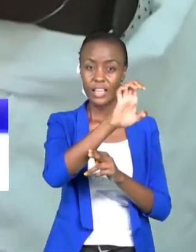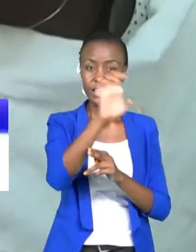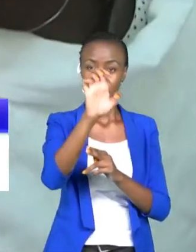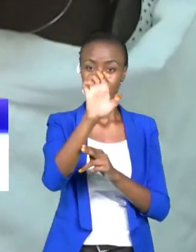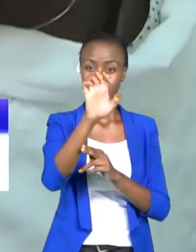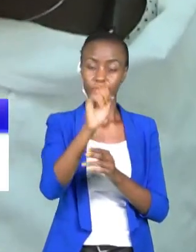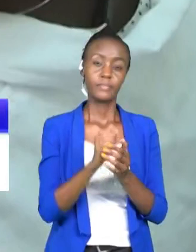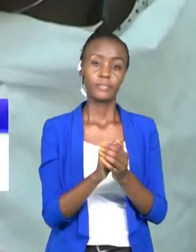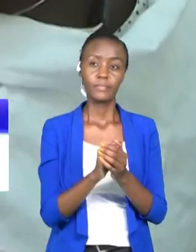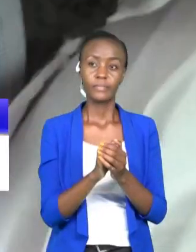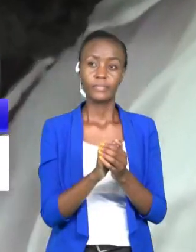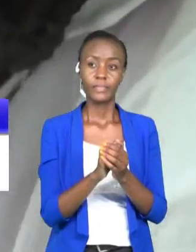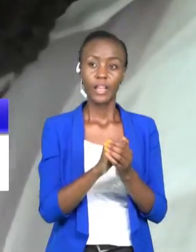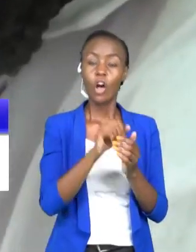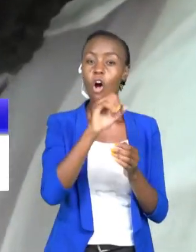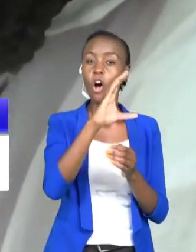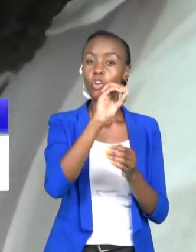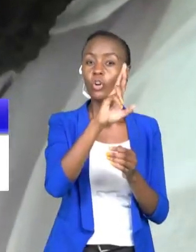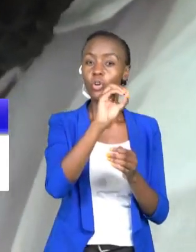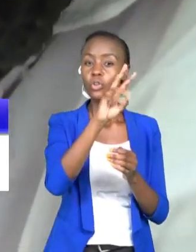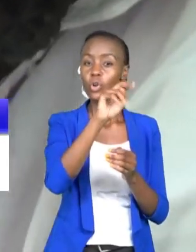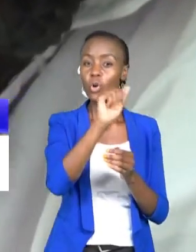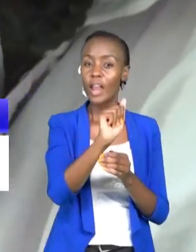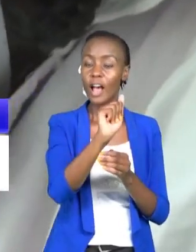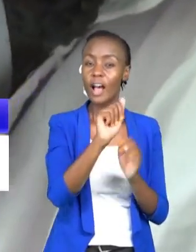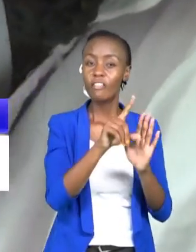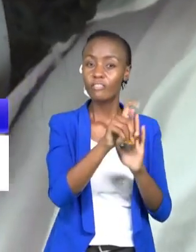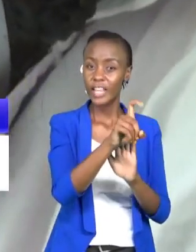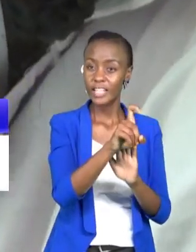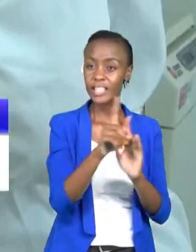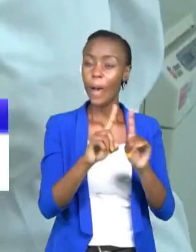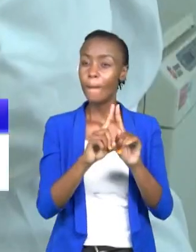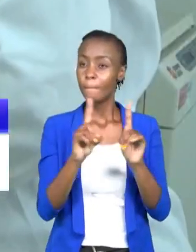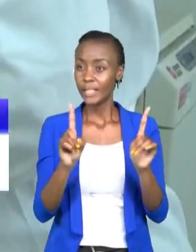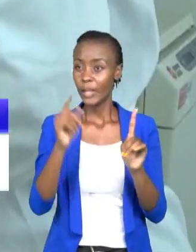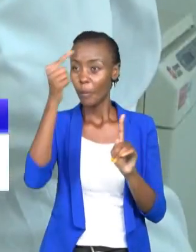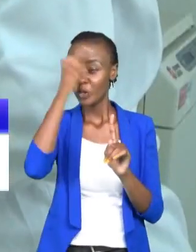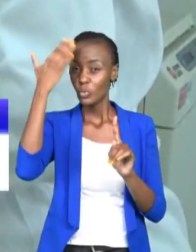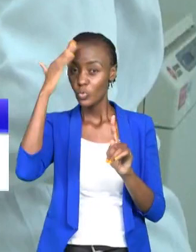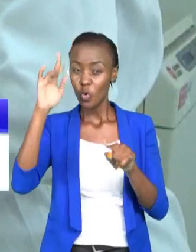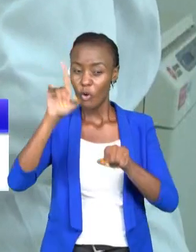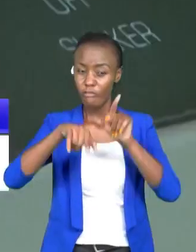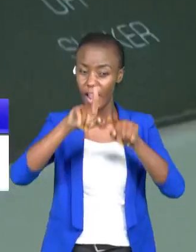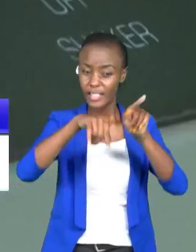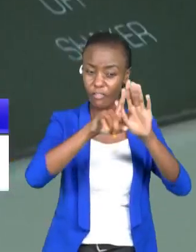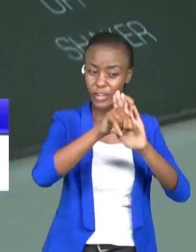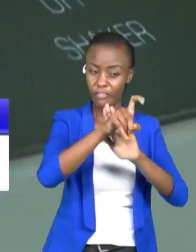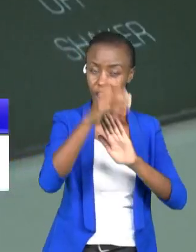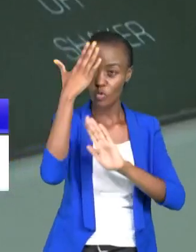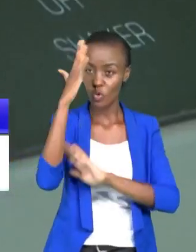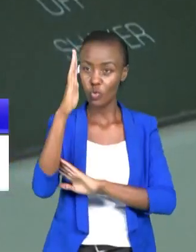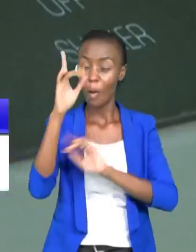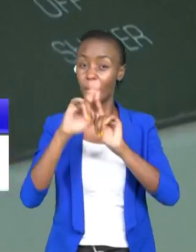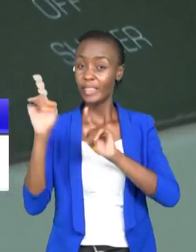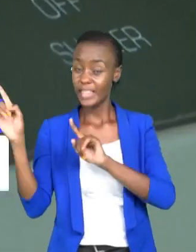The origins of the virus are not fully understood, but according to the analysis of different virus genomes, it is believed that it may